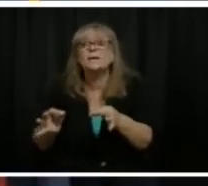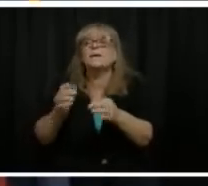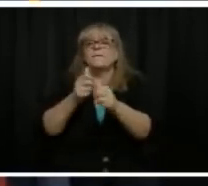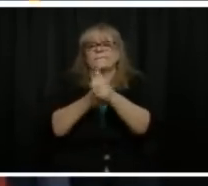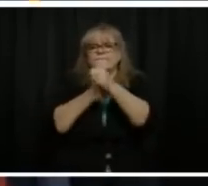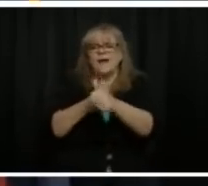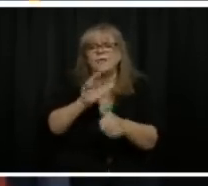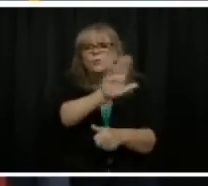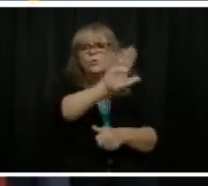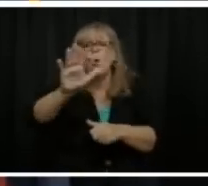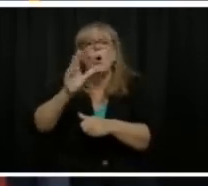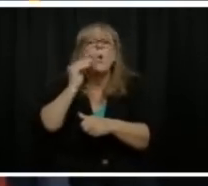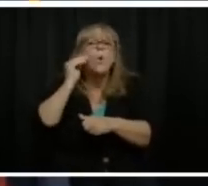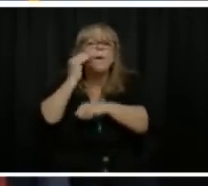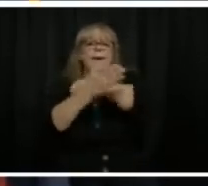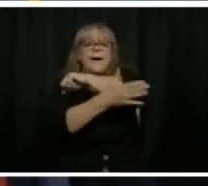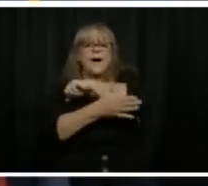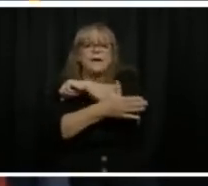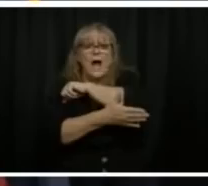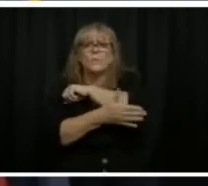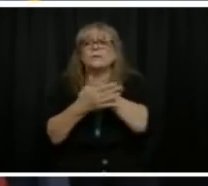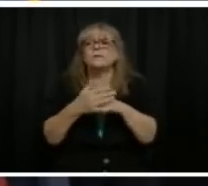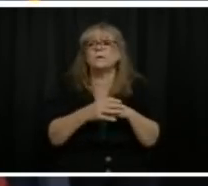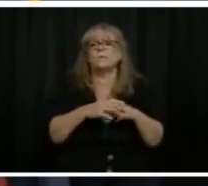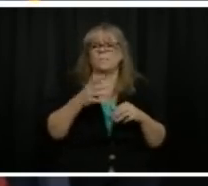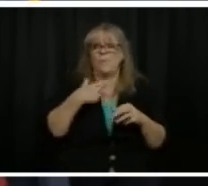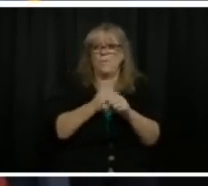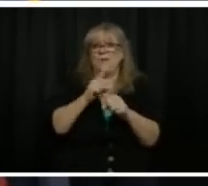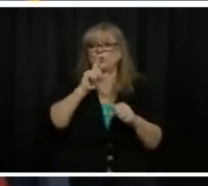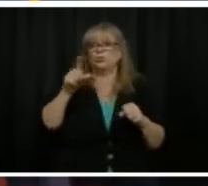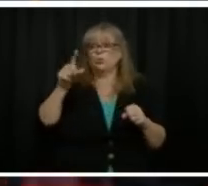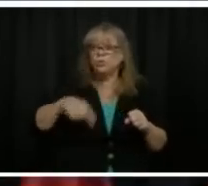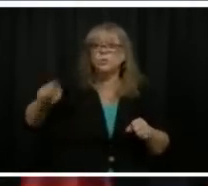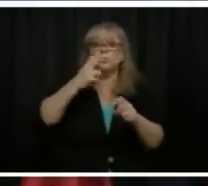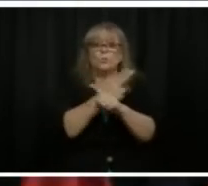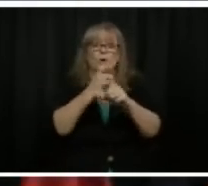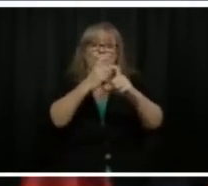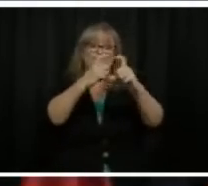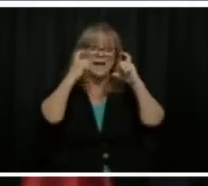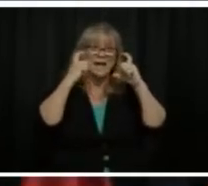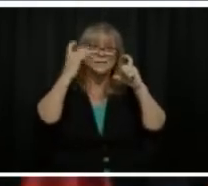and we really want people to do that in a safe way. Thank you all.